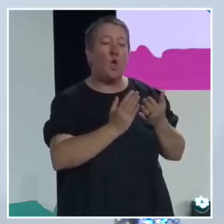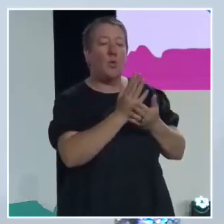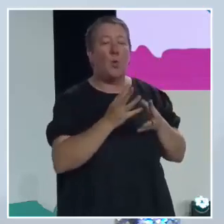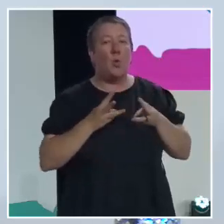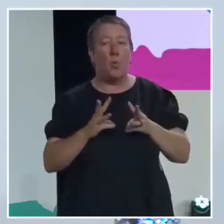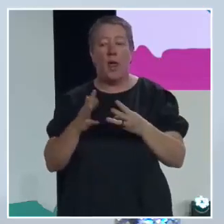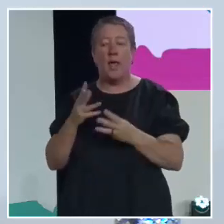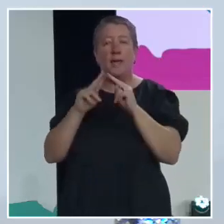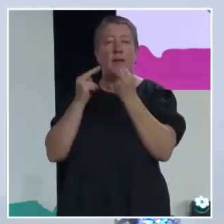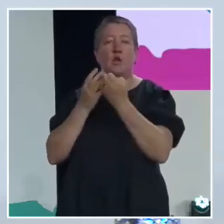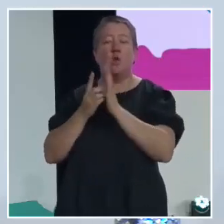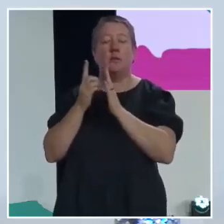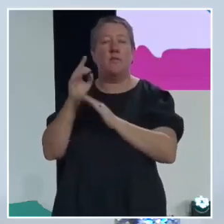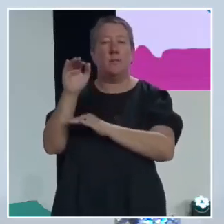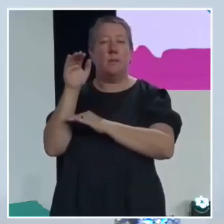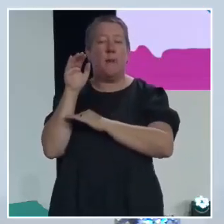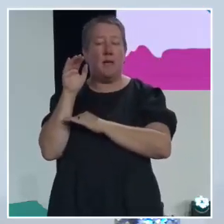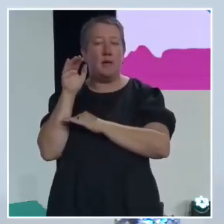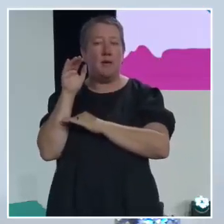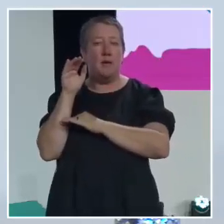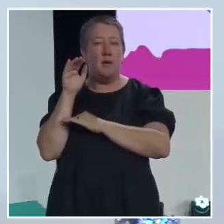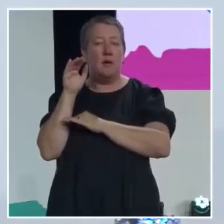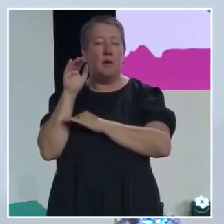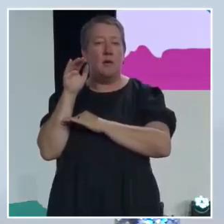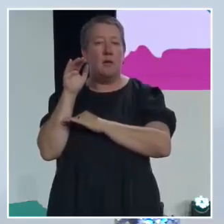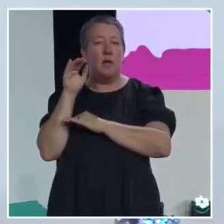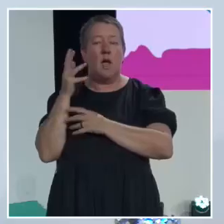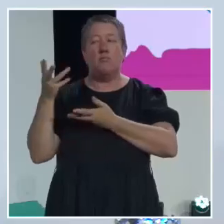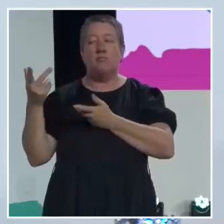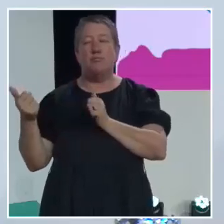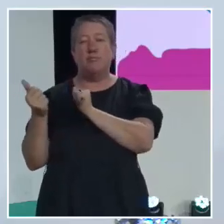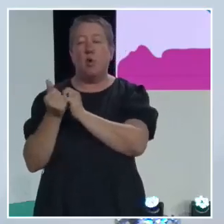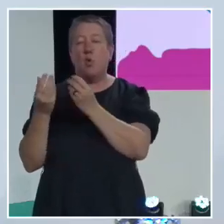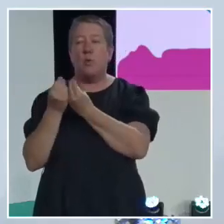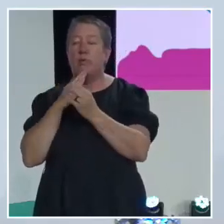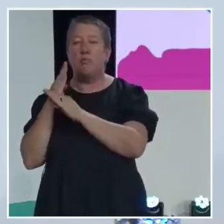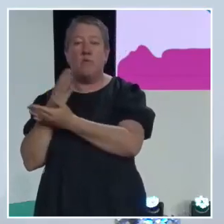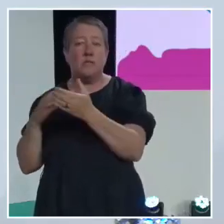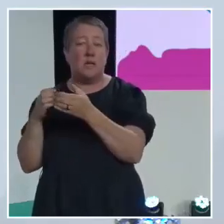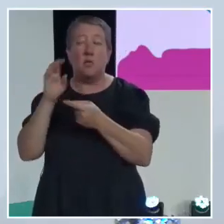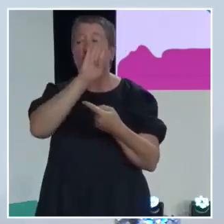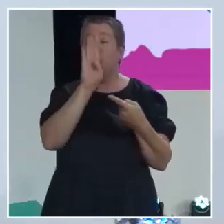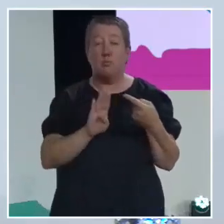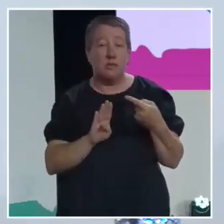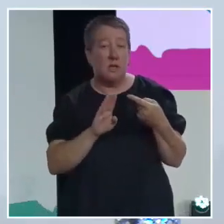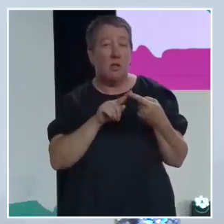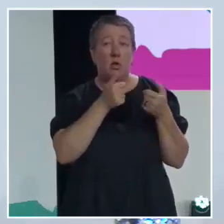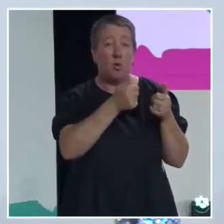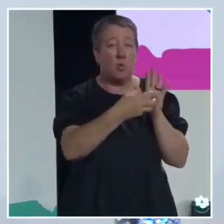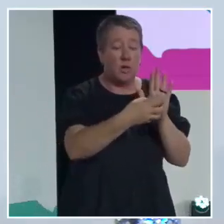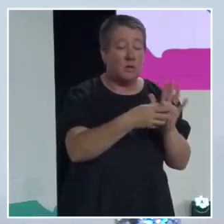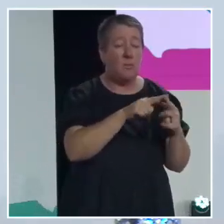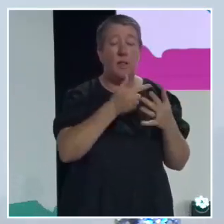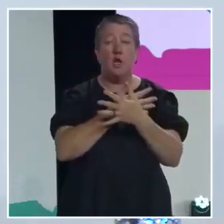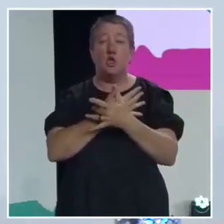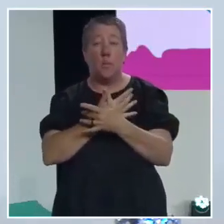national development bank interacted with the private sector. And there's great examples in Brazil through BNDES. There's great examples also in